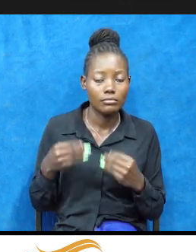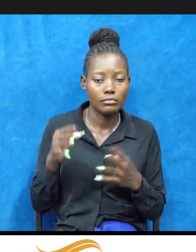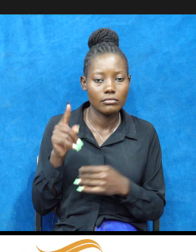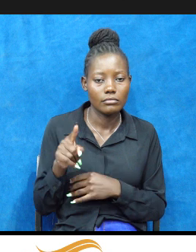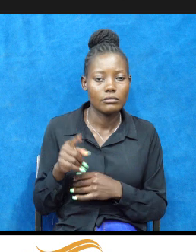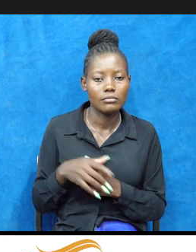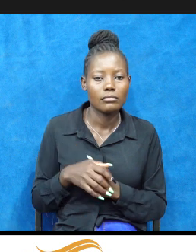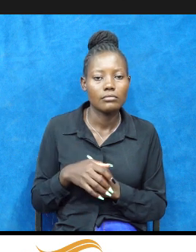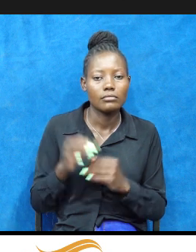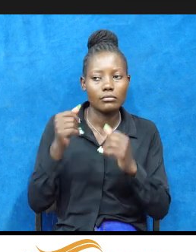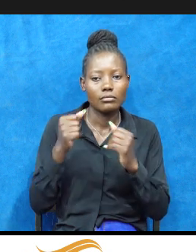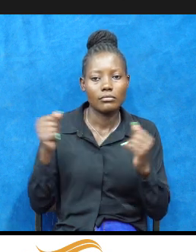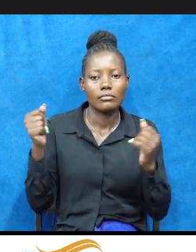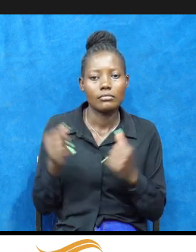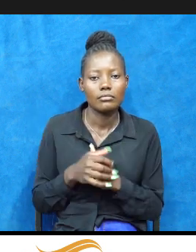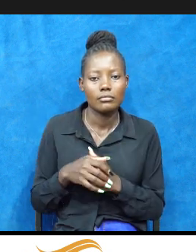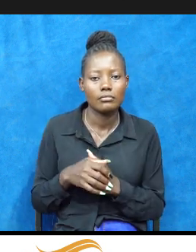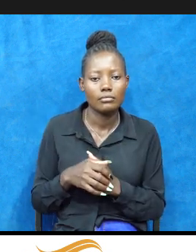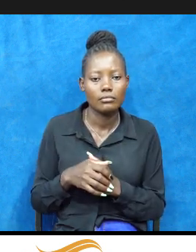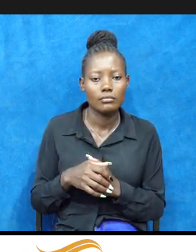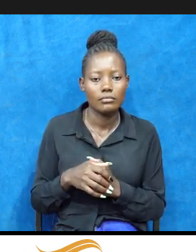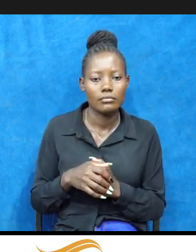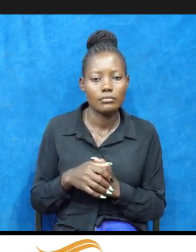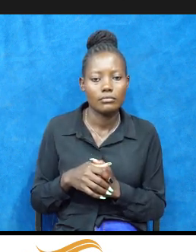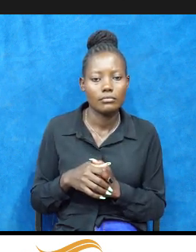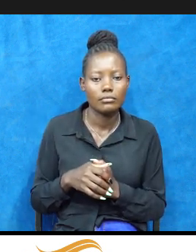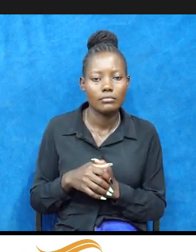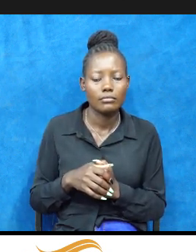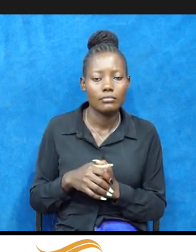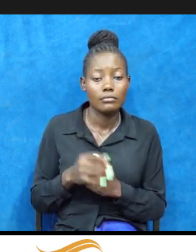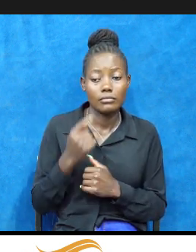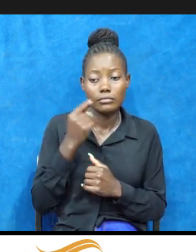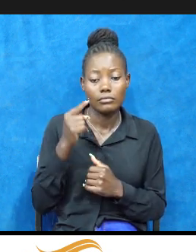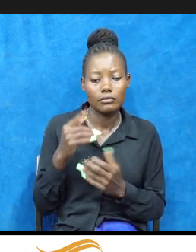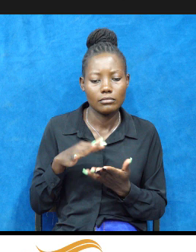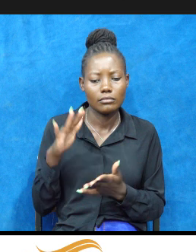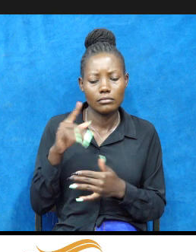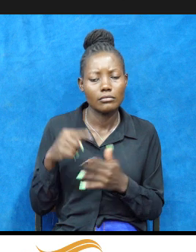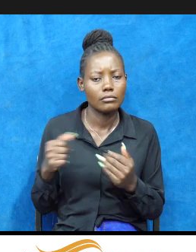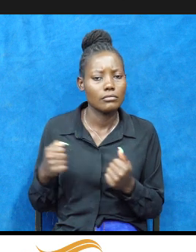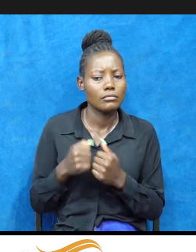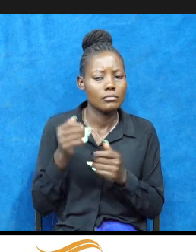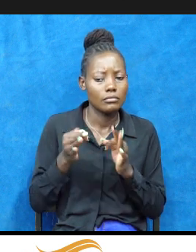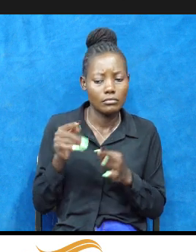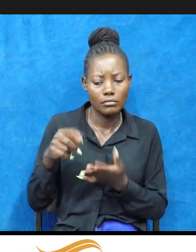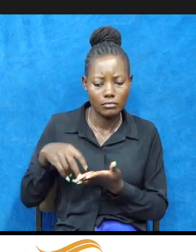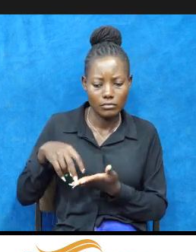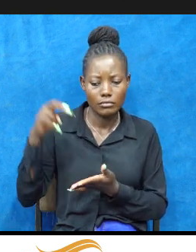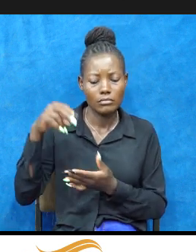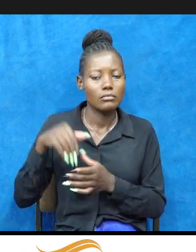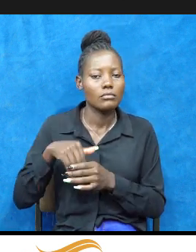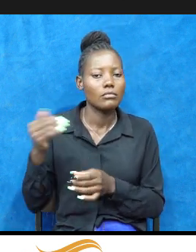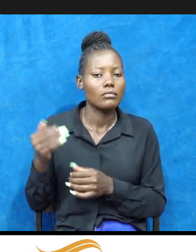you a window into his physiology. At that point in time, it tells you what's going on. If he is jumping out